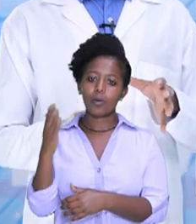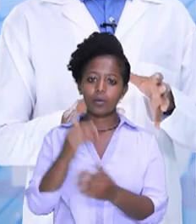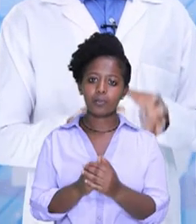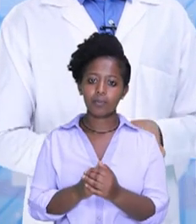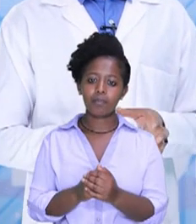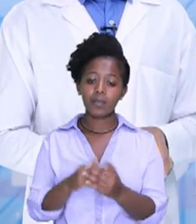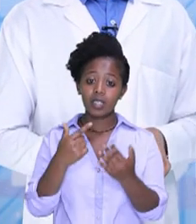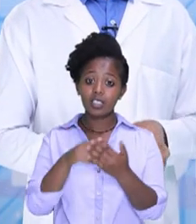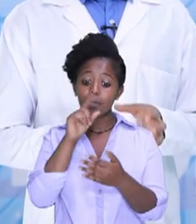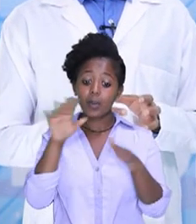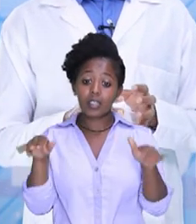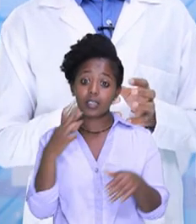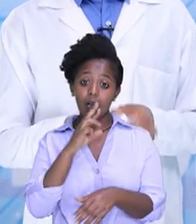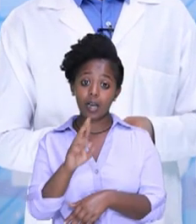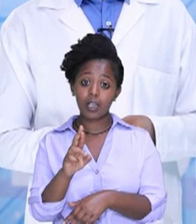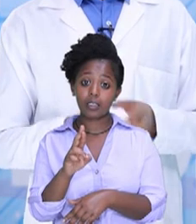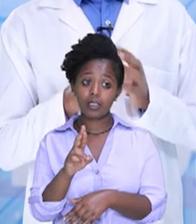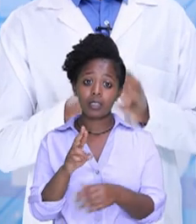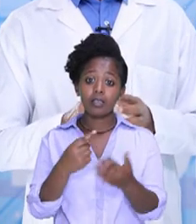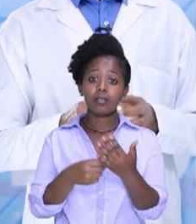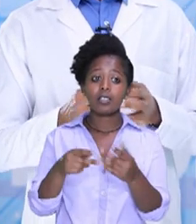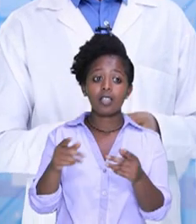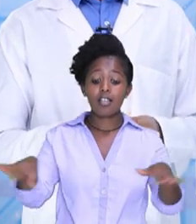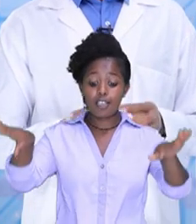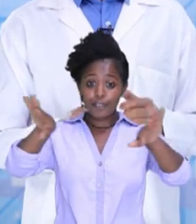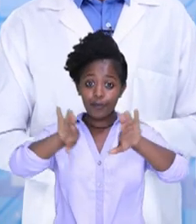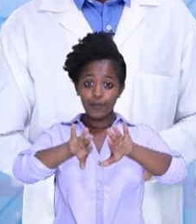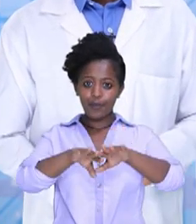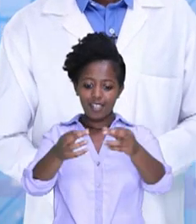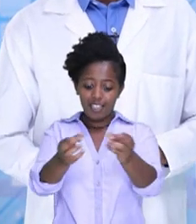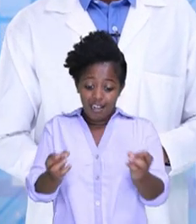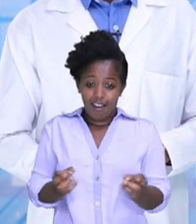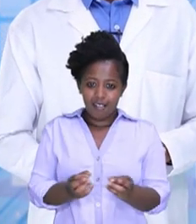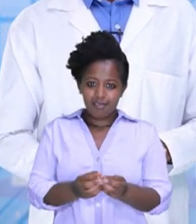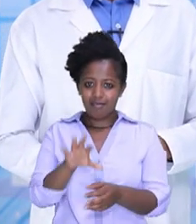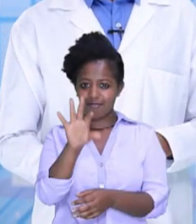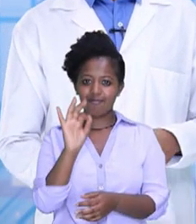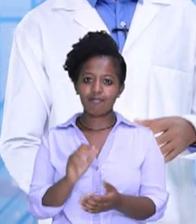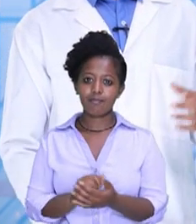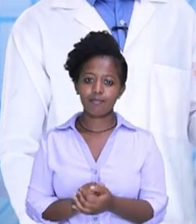And these birds are confined to the Rift Valley lakes of the country.